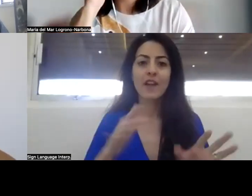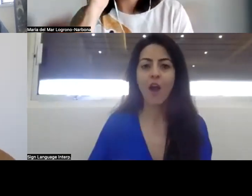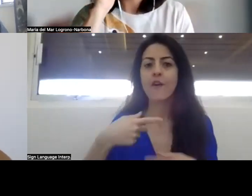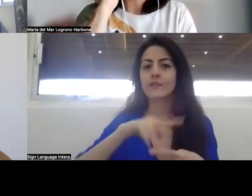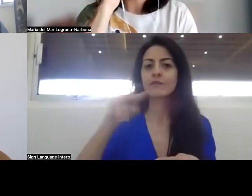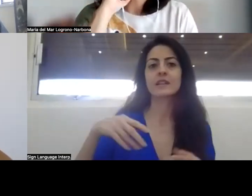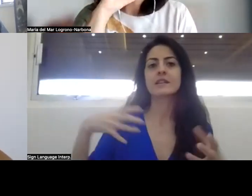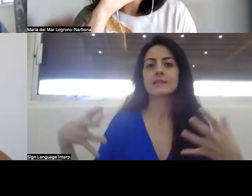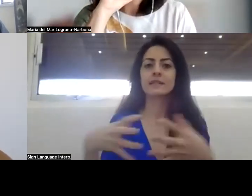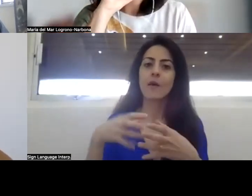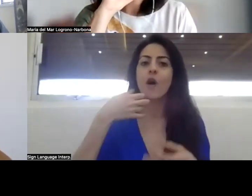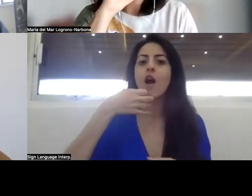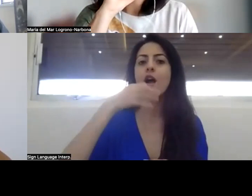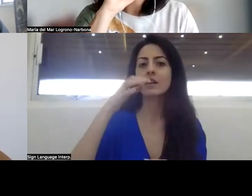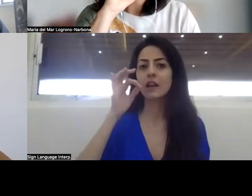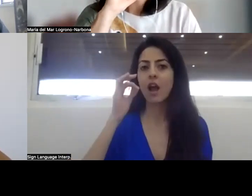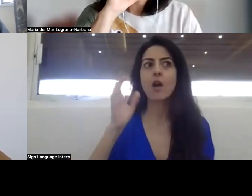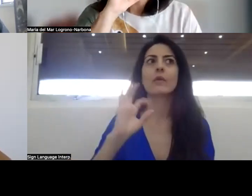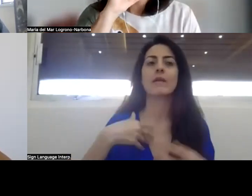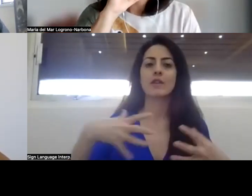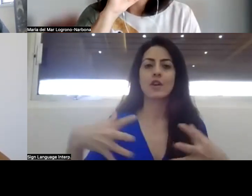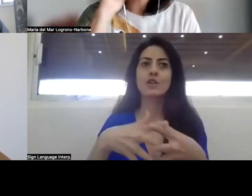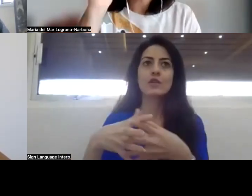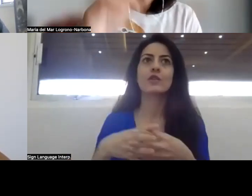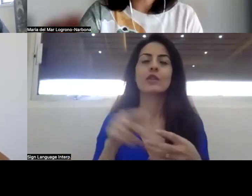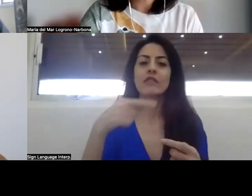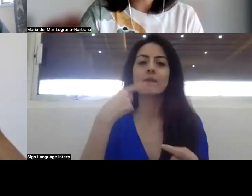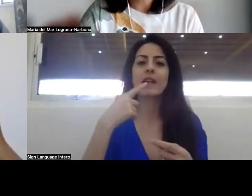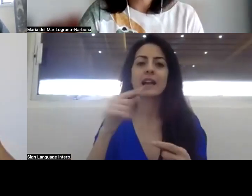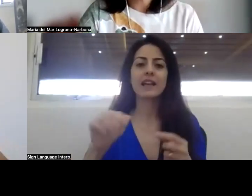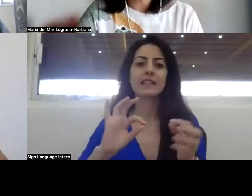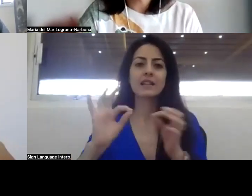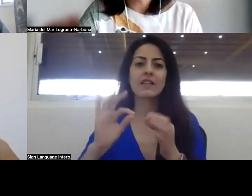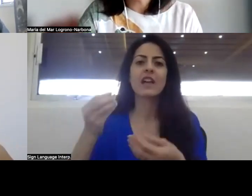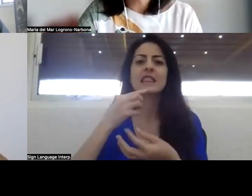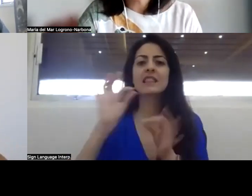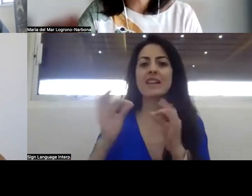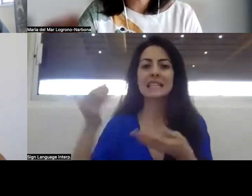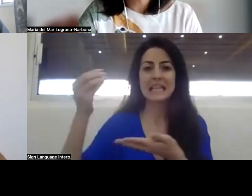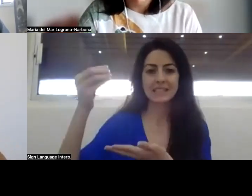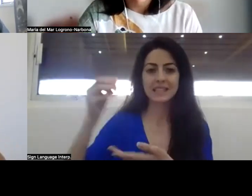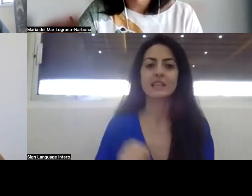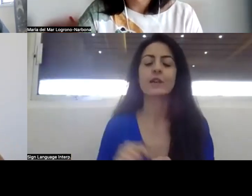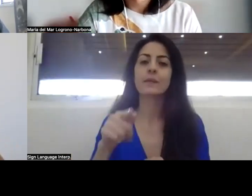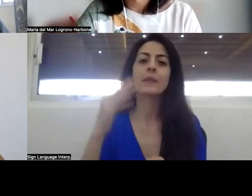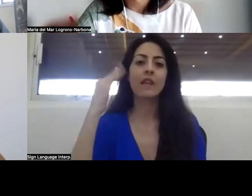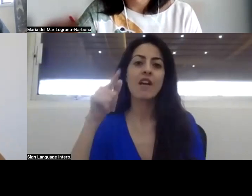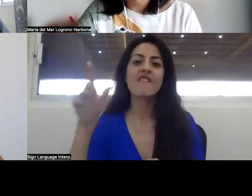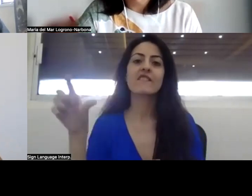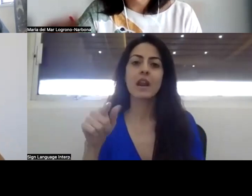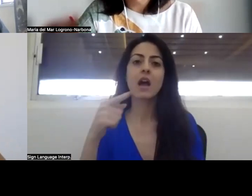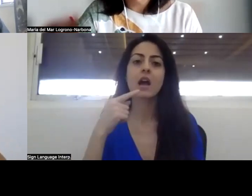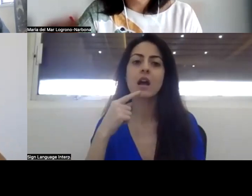have been working at it, because you raise very fundamental points, Farah, about, you know, the role of the international community and what is